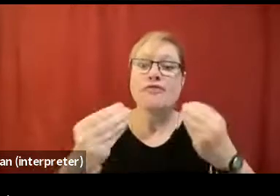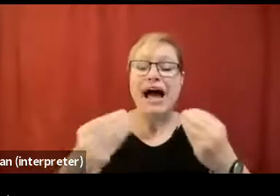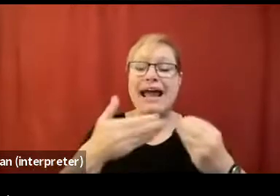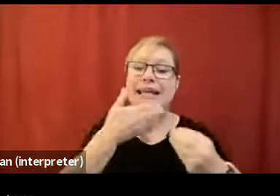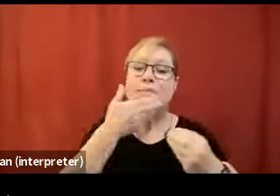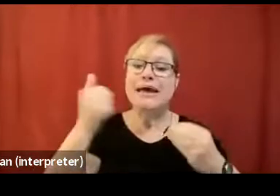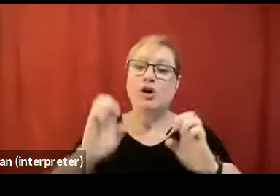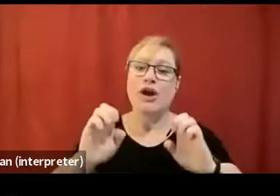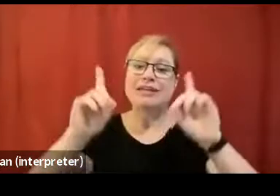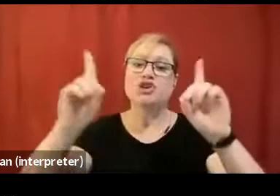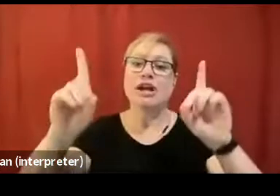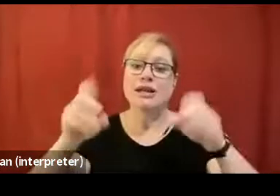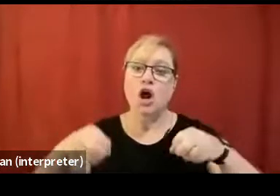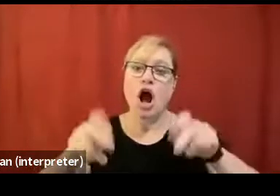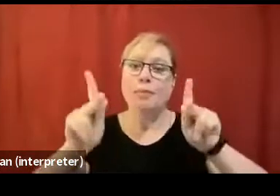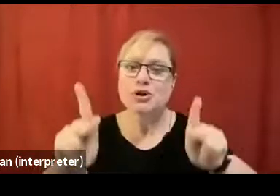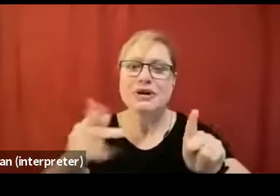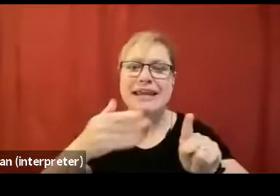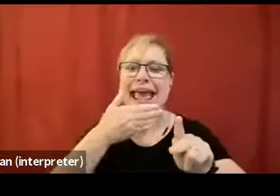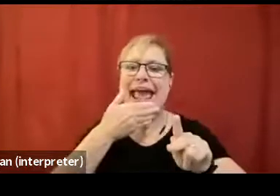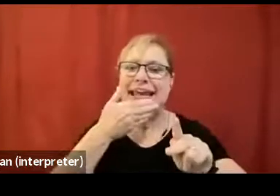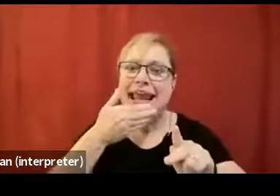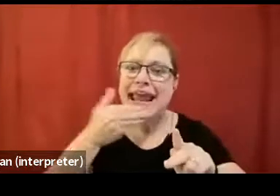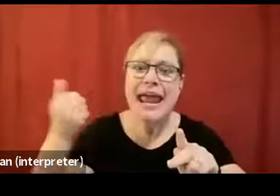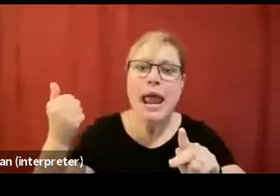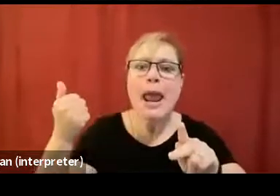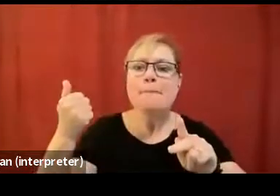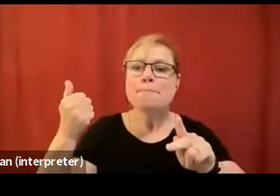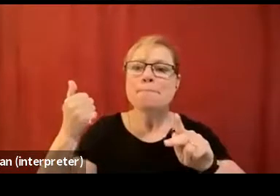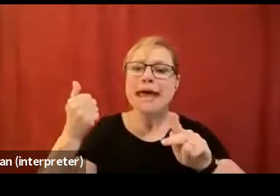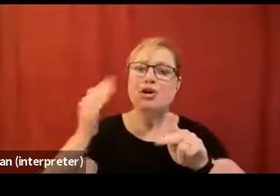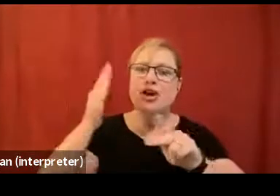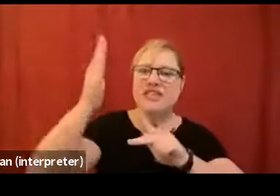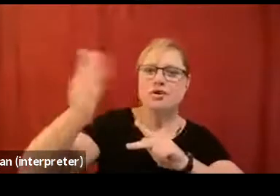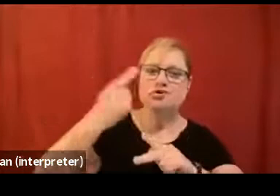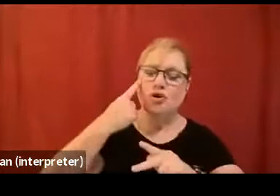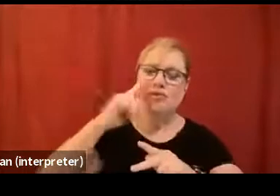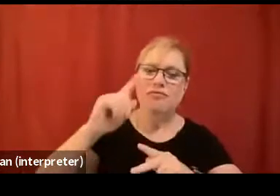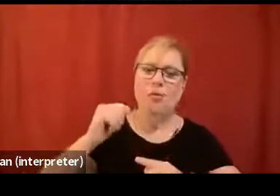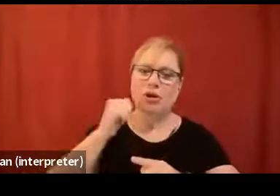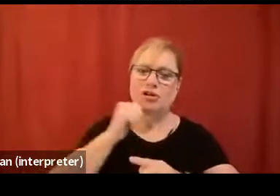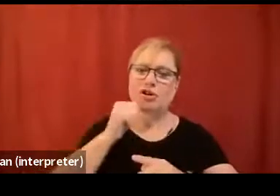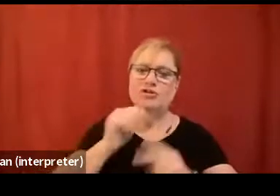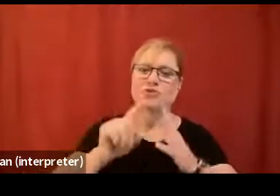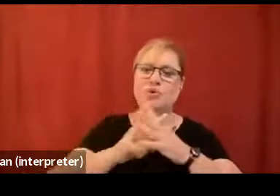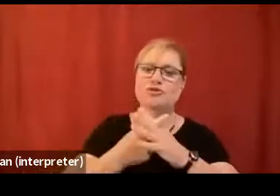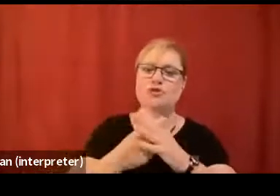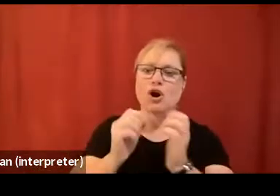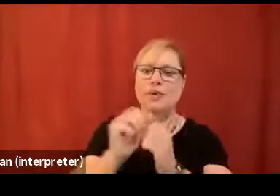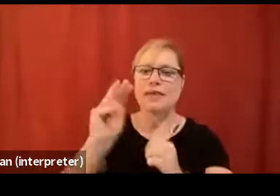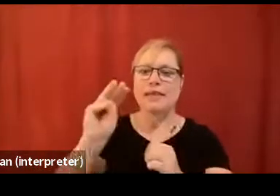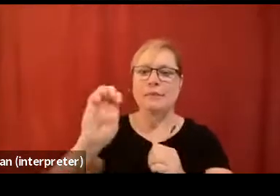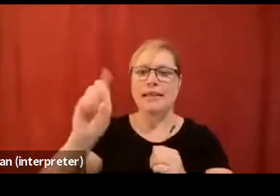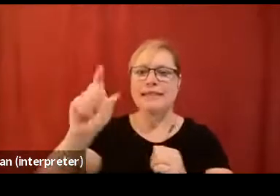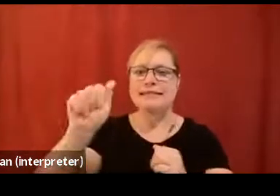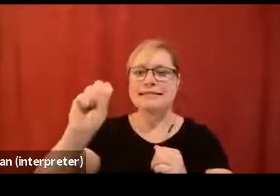outcomes for girls. Let's just switch it up a little bit to keep you on your toes. Let's start with Melissa.